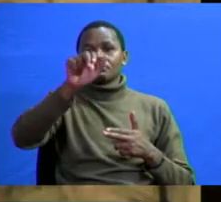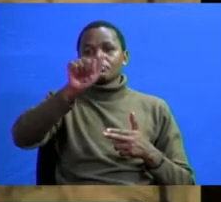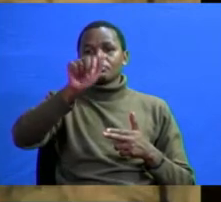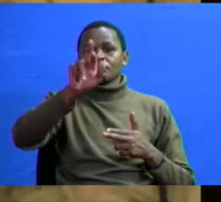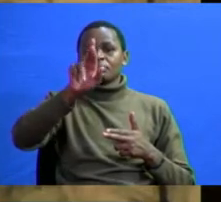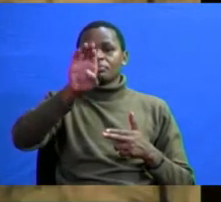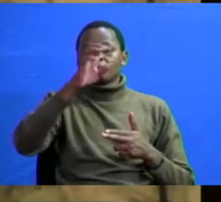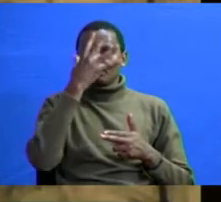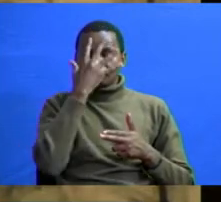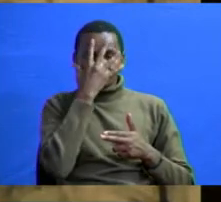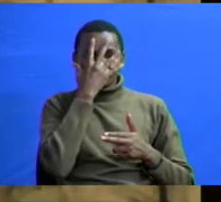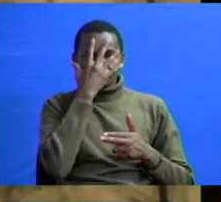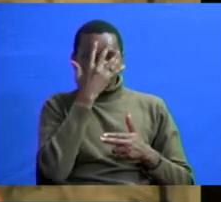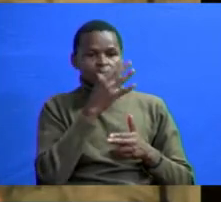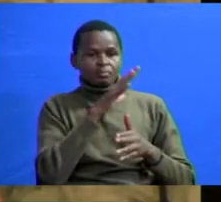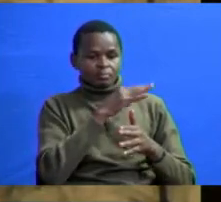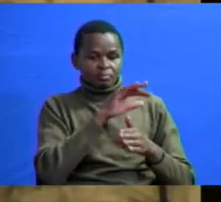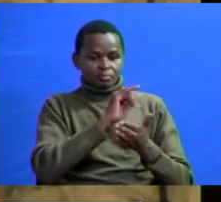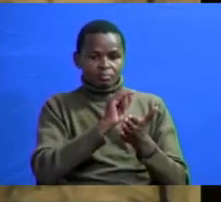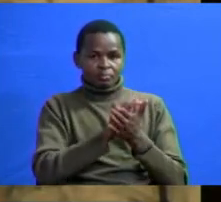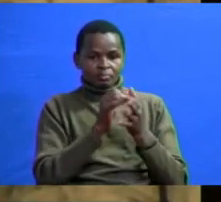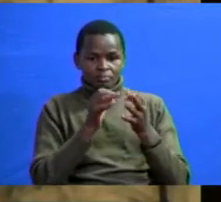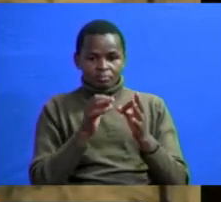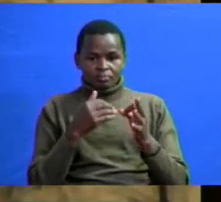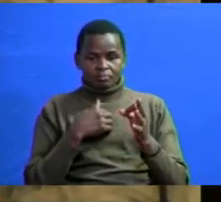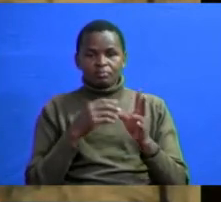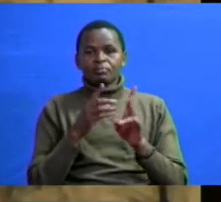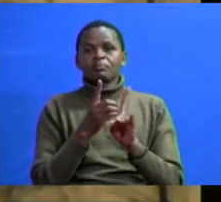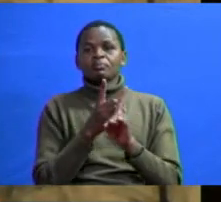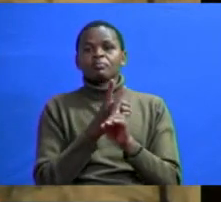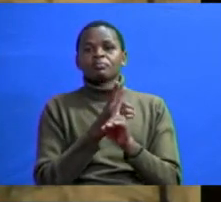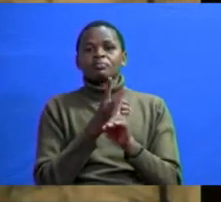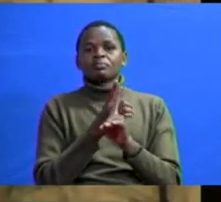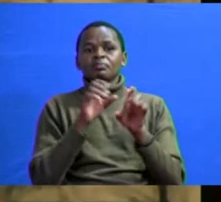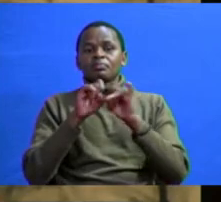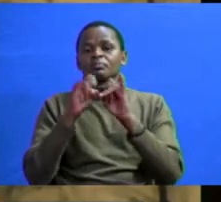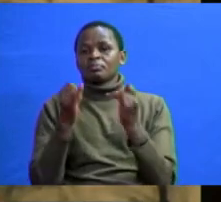stigma comes in and all that. So if we have various